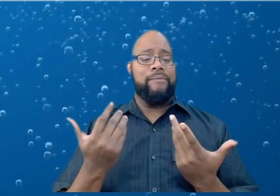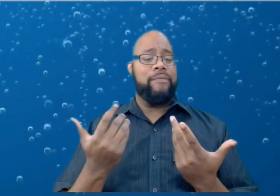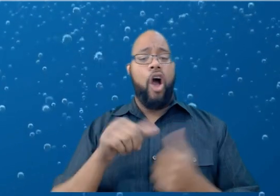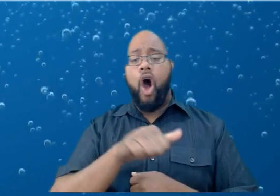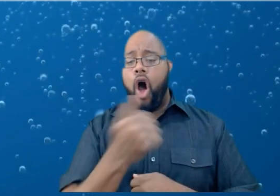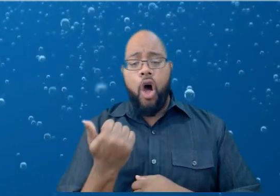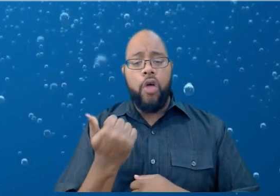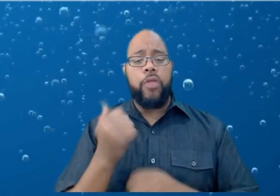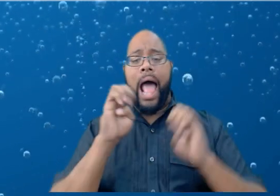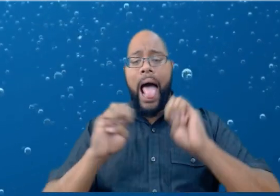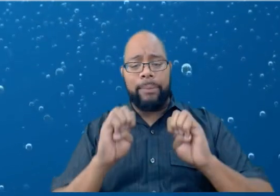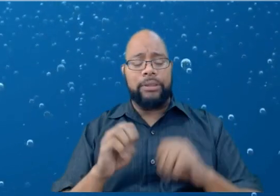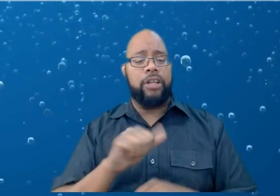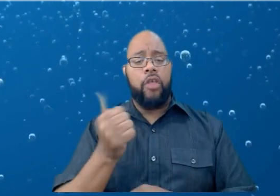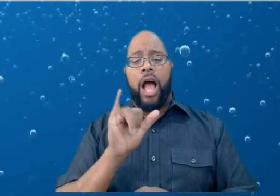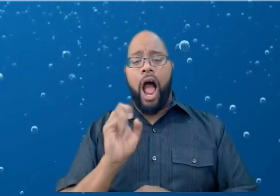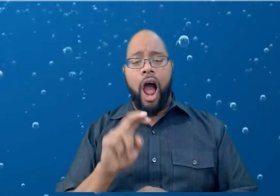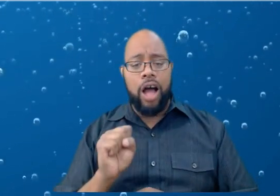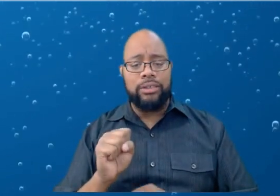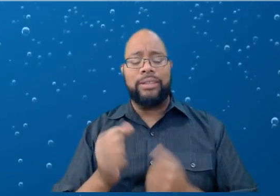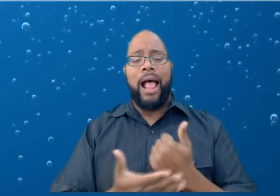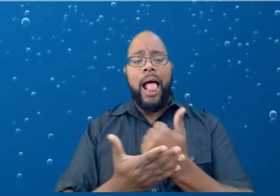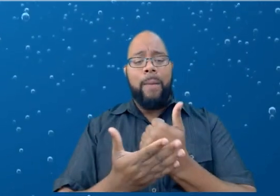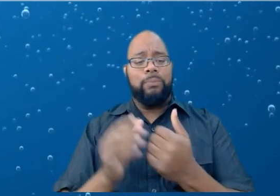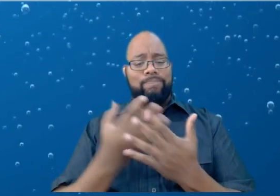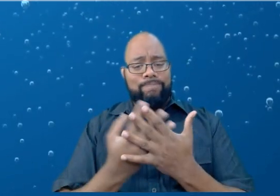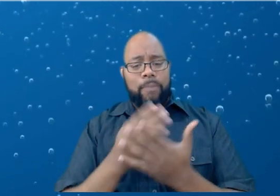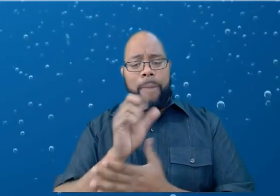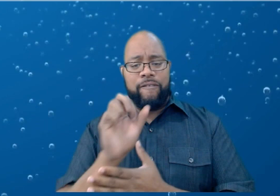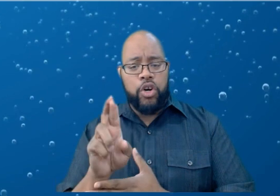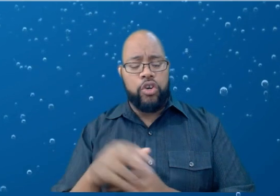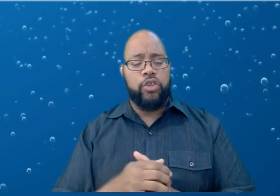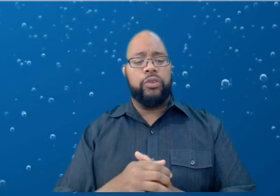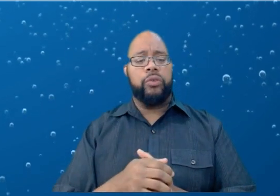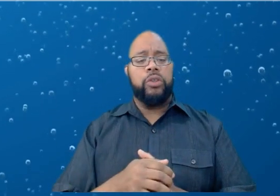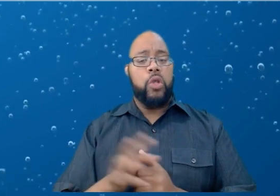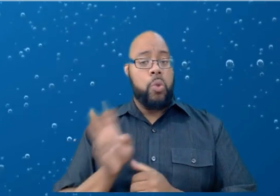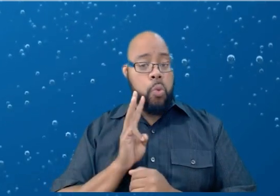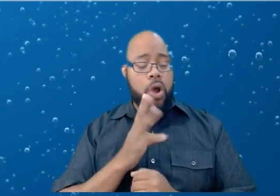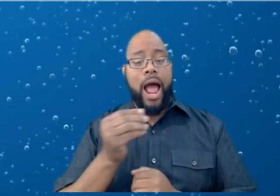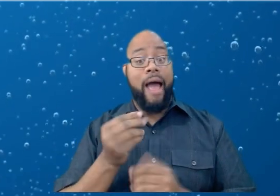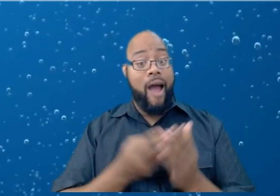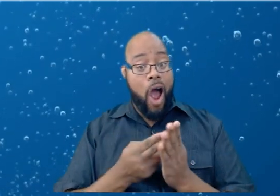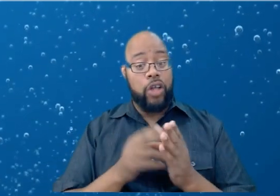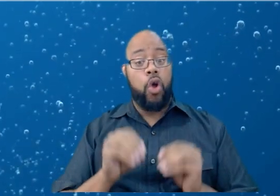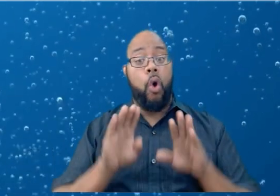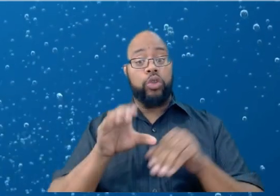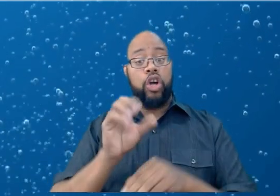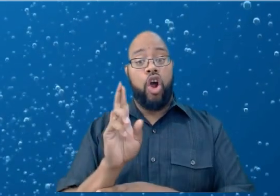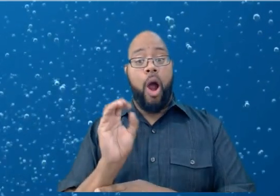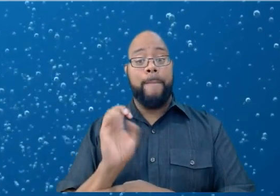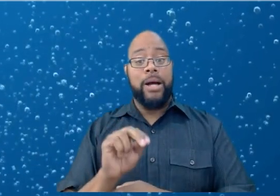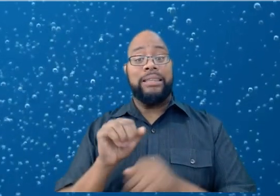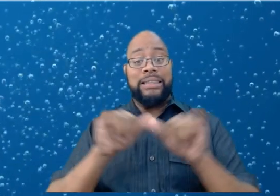There are other elements and other ions that help to buffer the seawater. And in fact, the